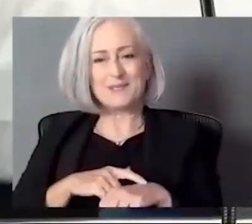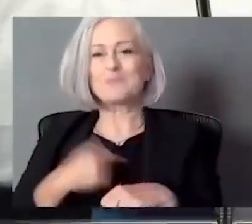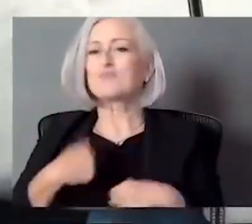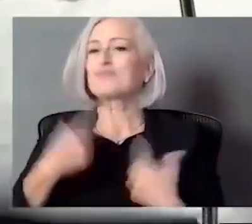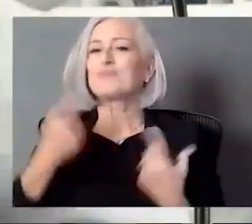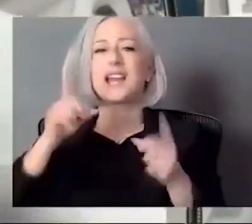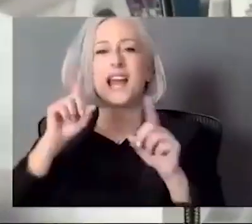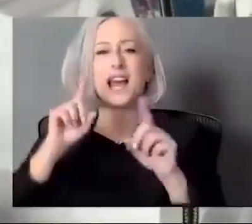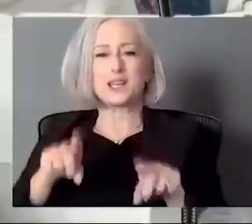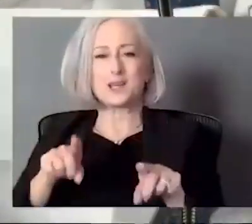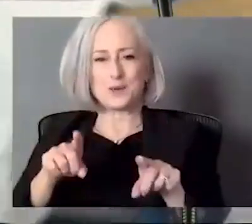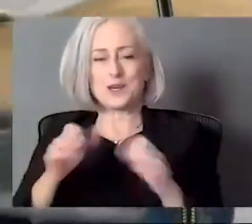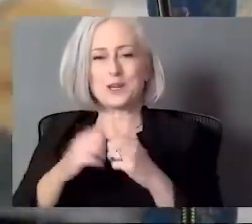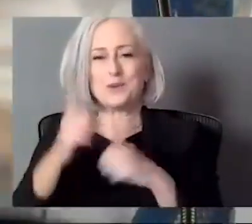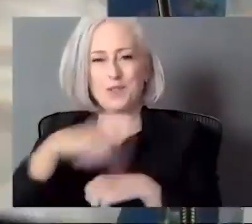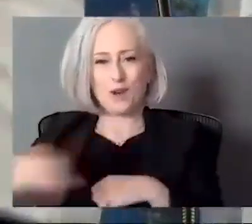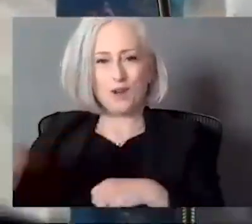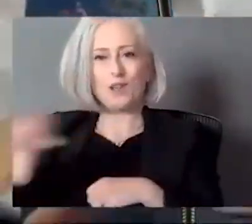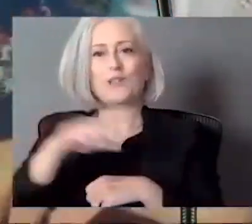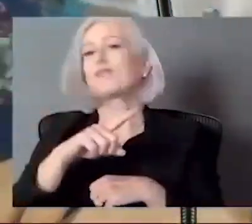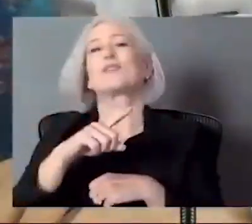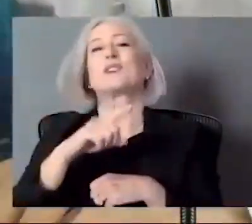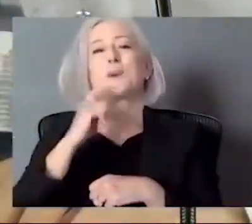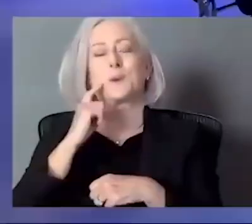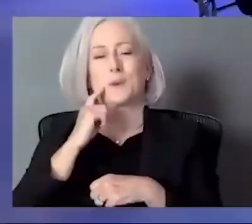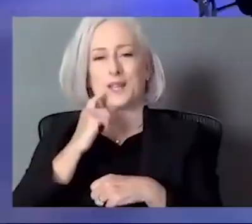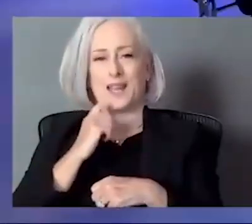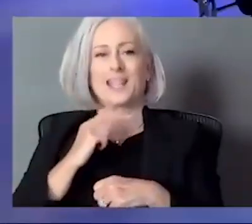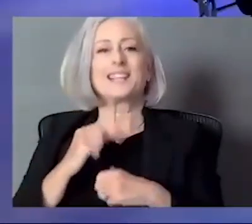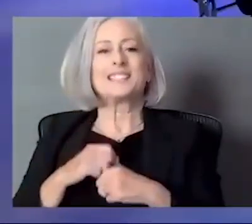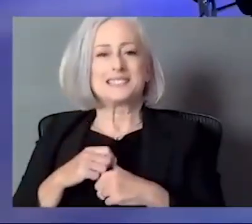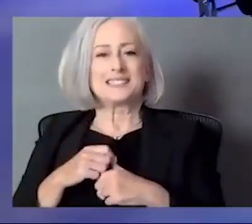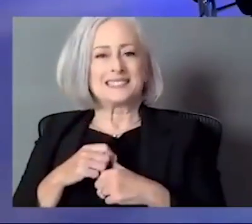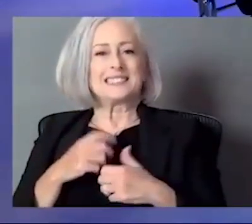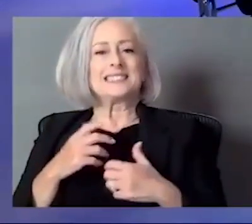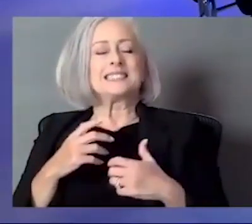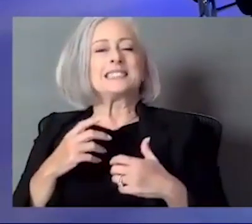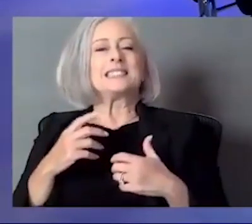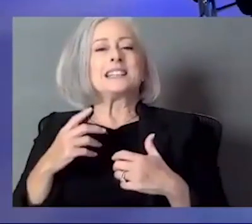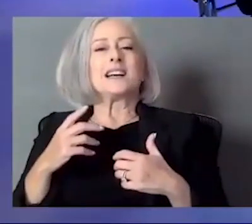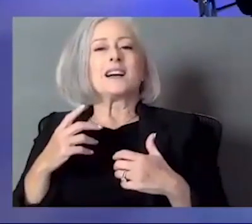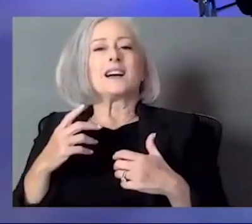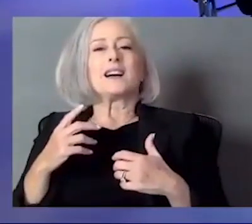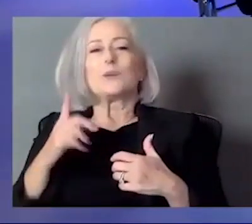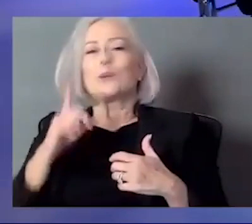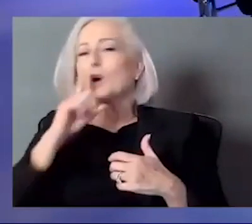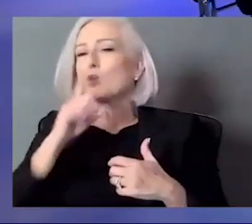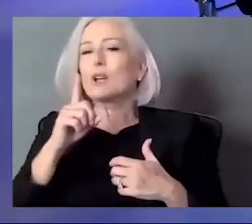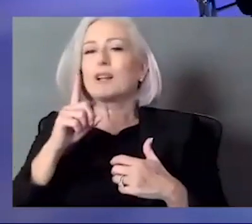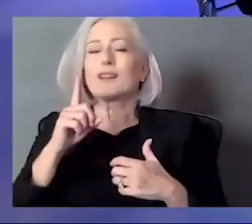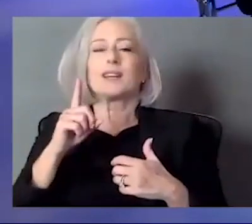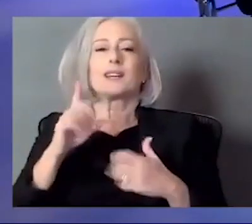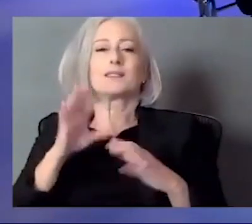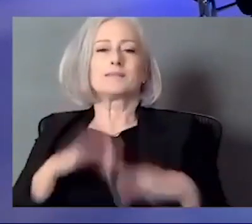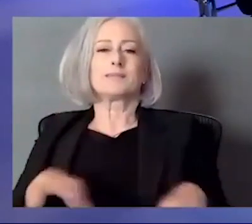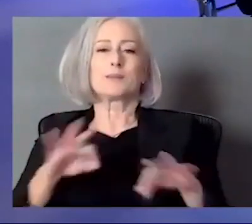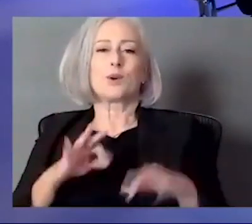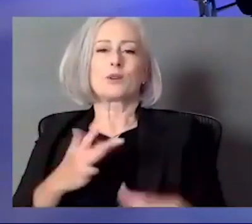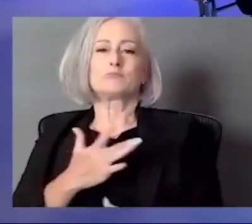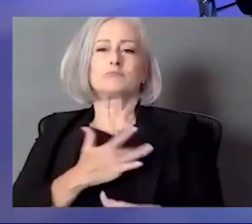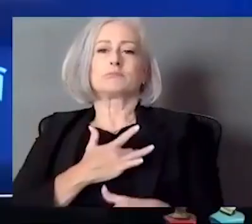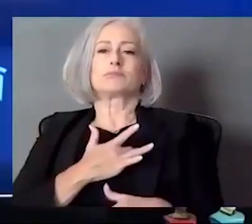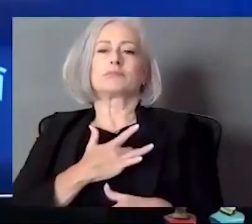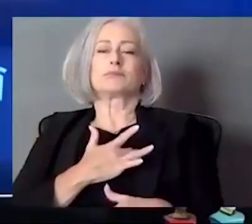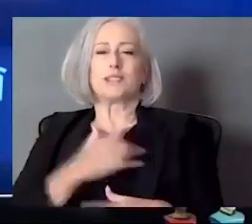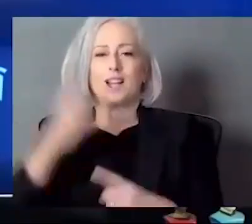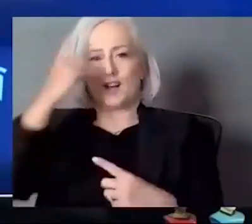wrong. I think I know who gave that to me. I'm going to go unmentioned on that one. And you know what it really means is this thought that someone gave